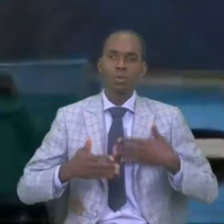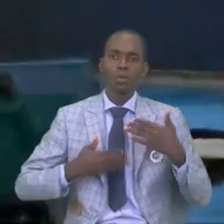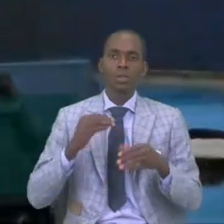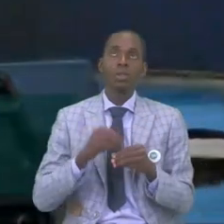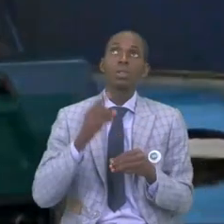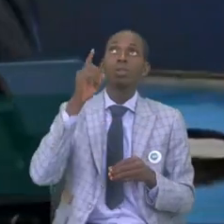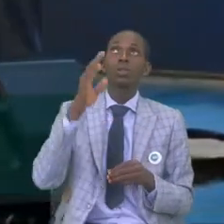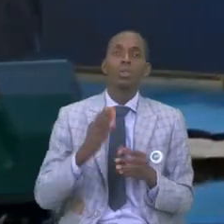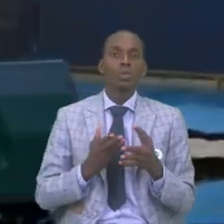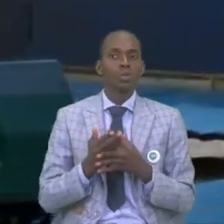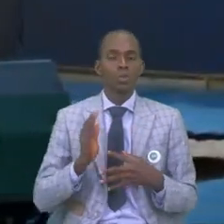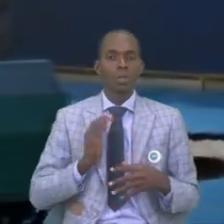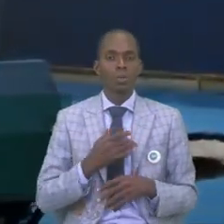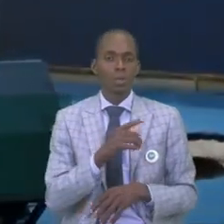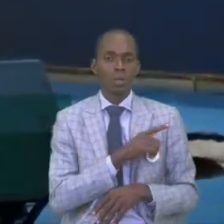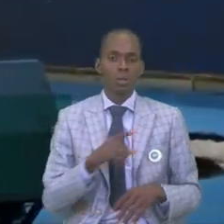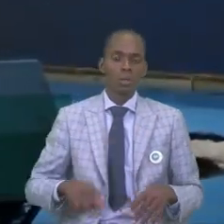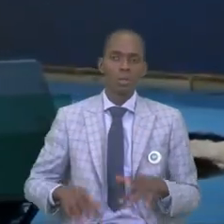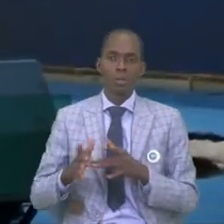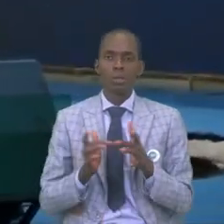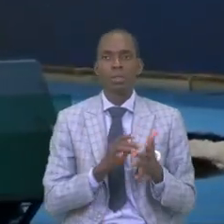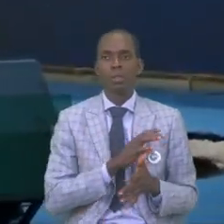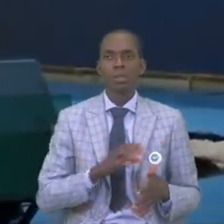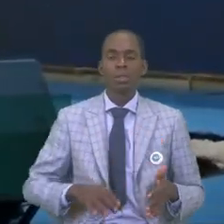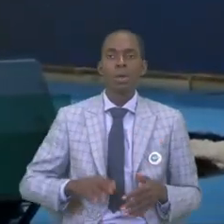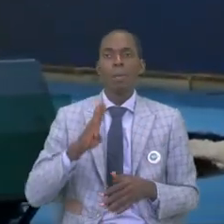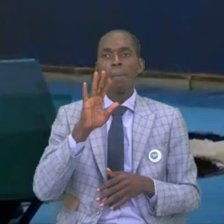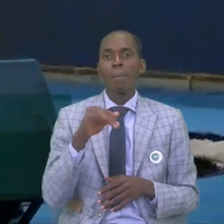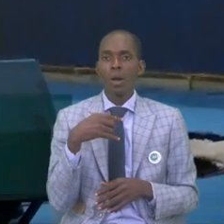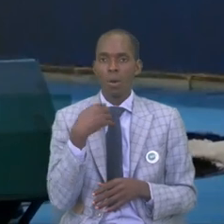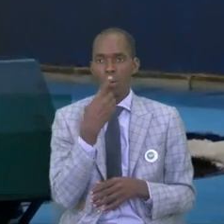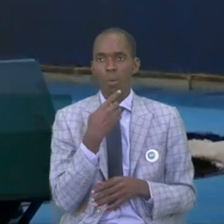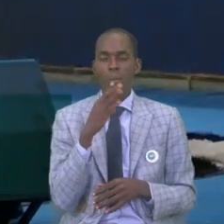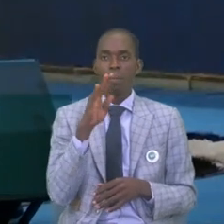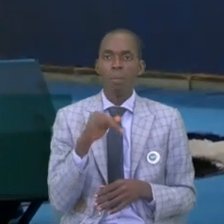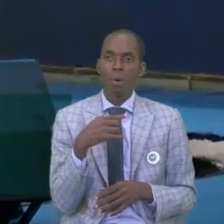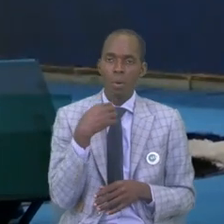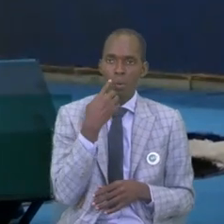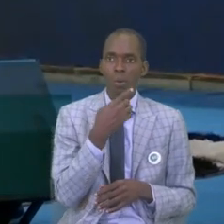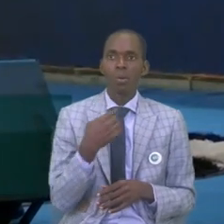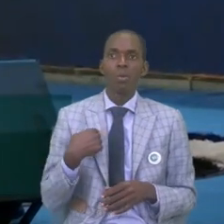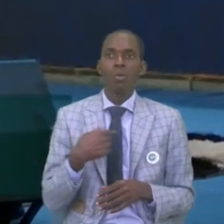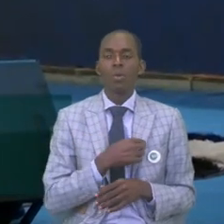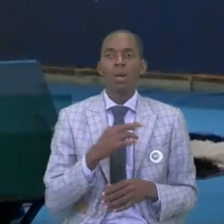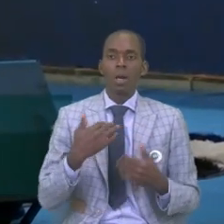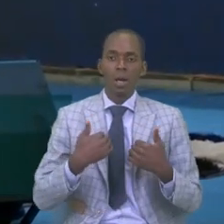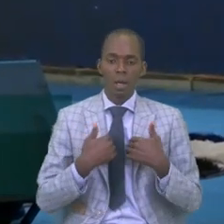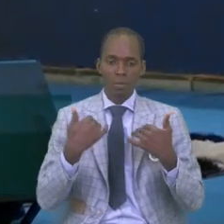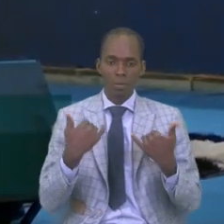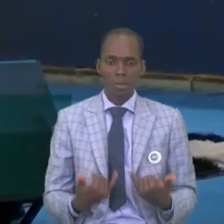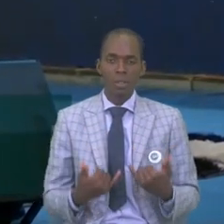through our Lord Jesus Christ, by whom, look at this, by whom we have now received